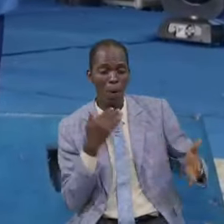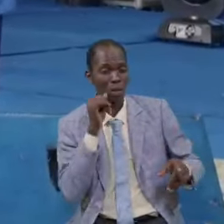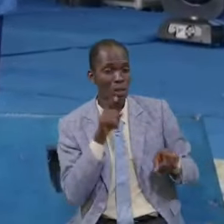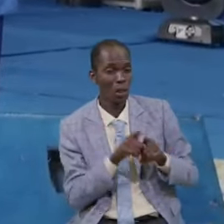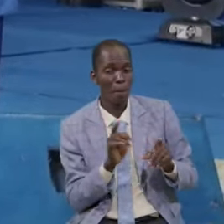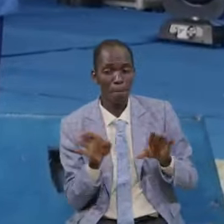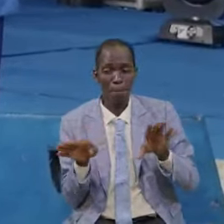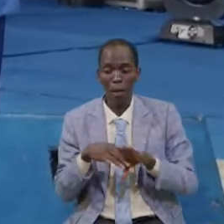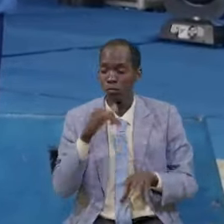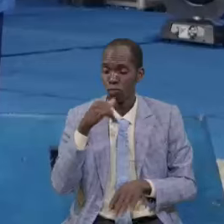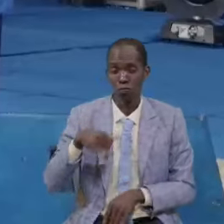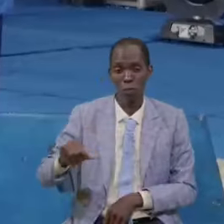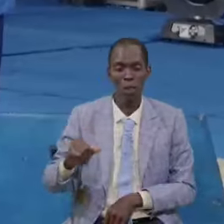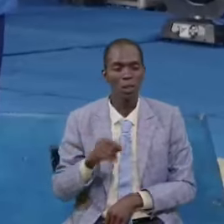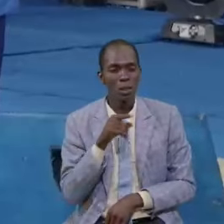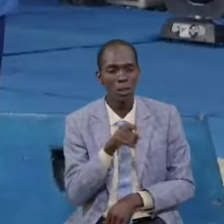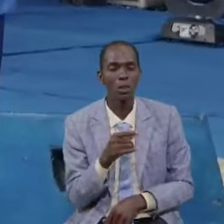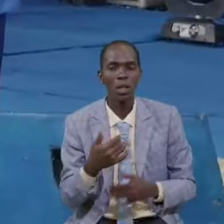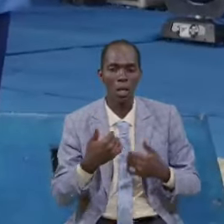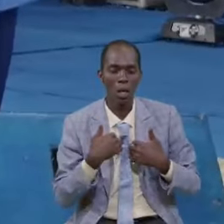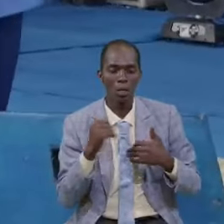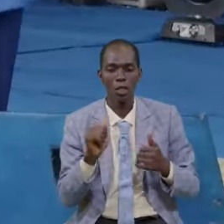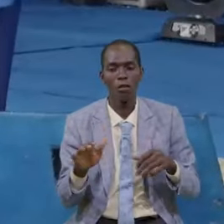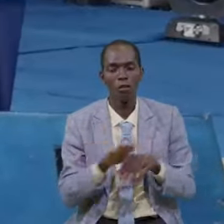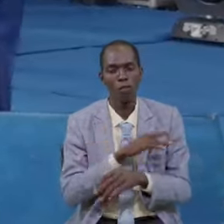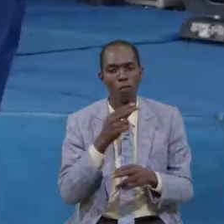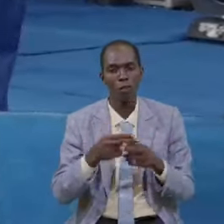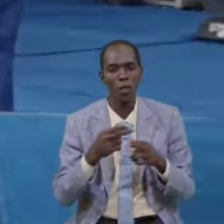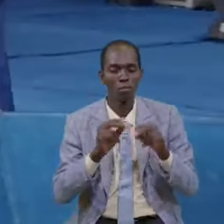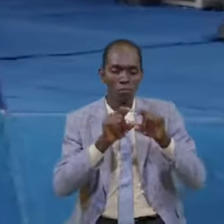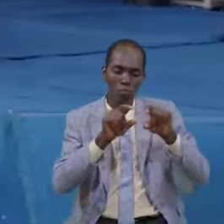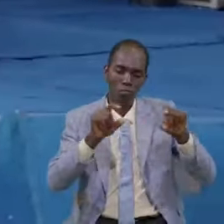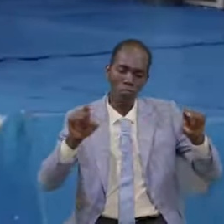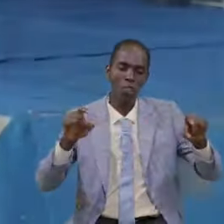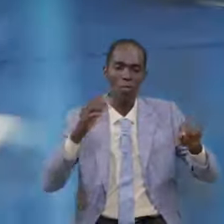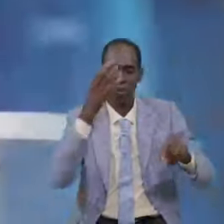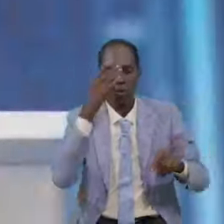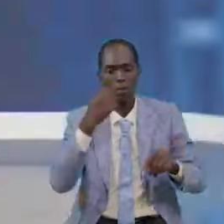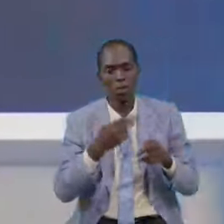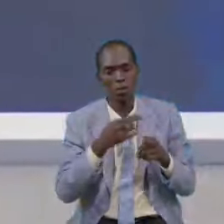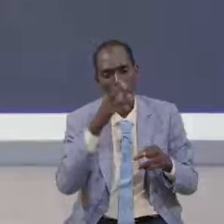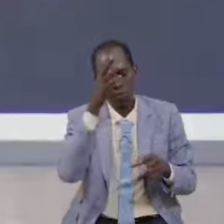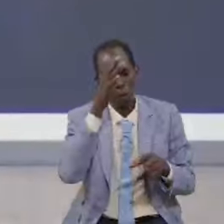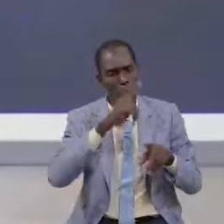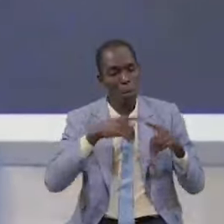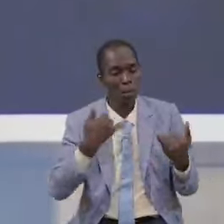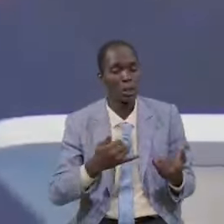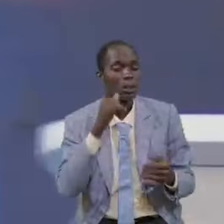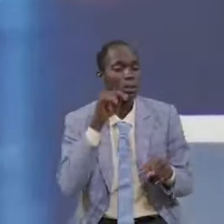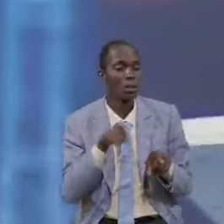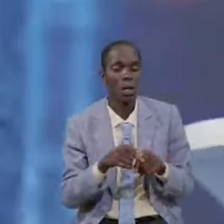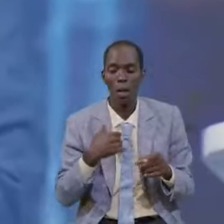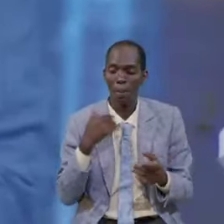full name. And you knew the name of the father. Now she's got him married 1 year,